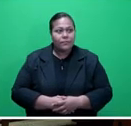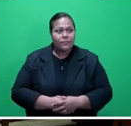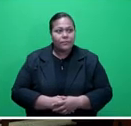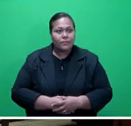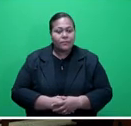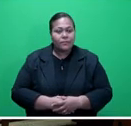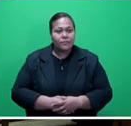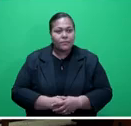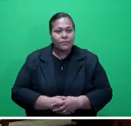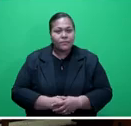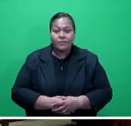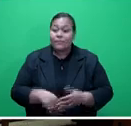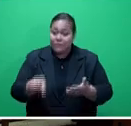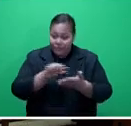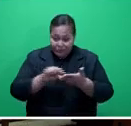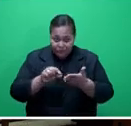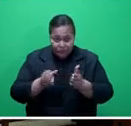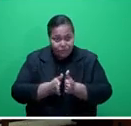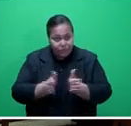Secretary General.